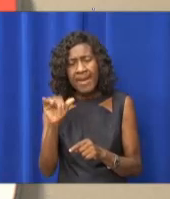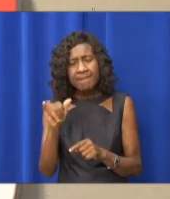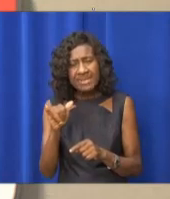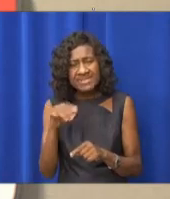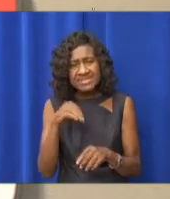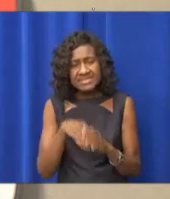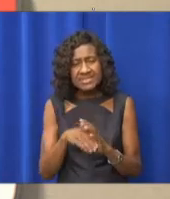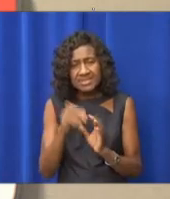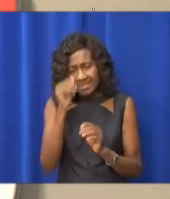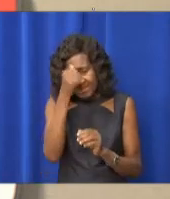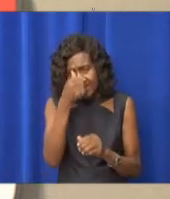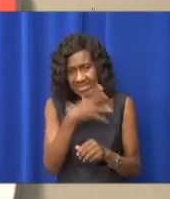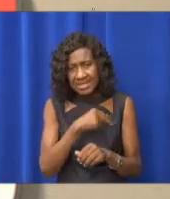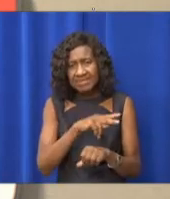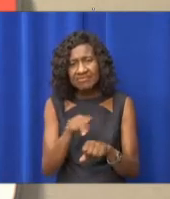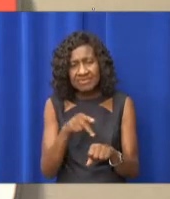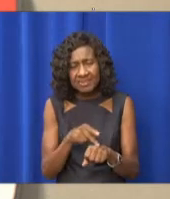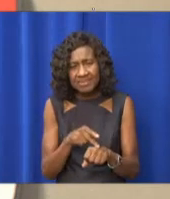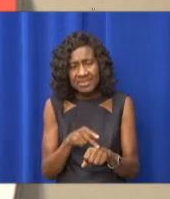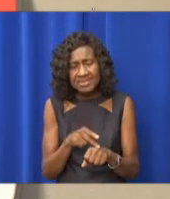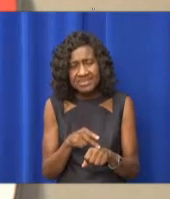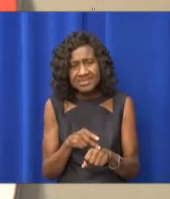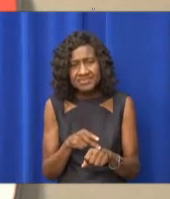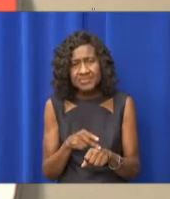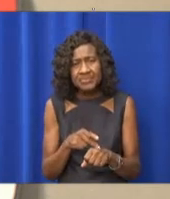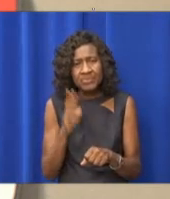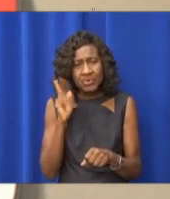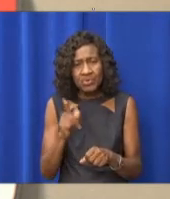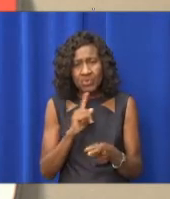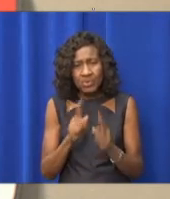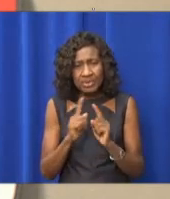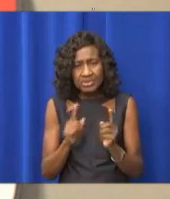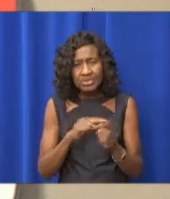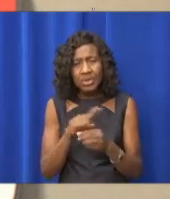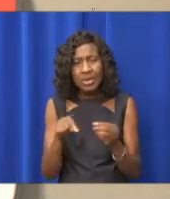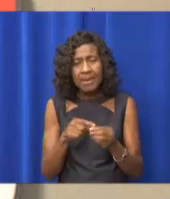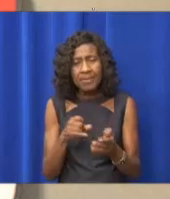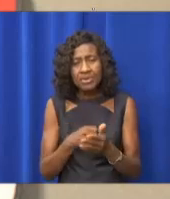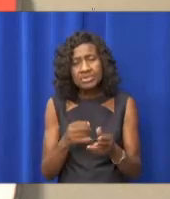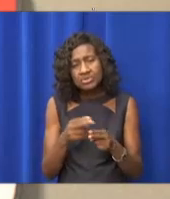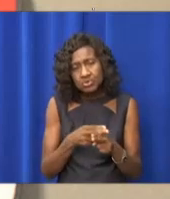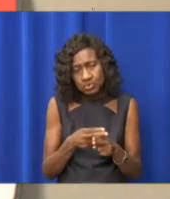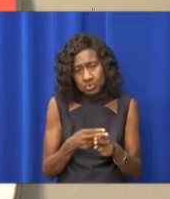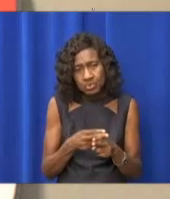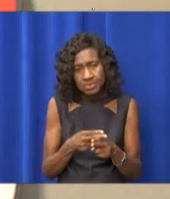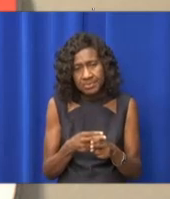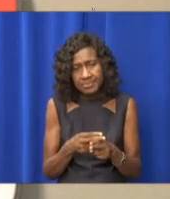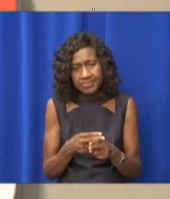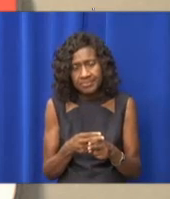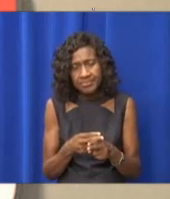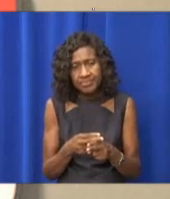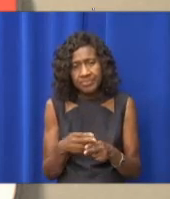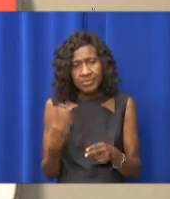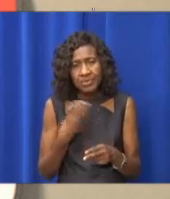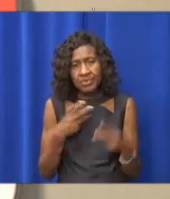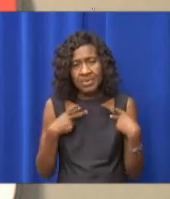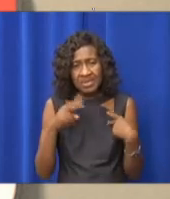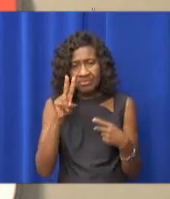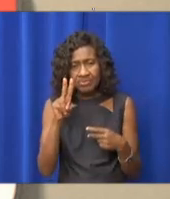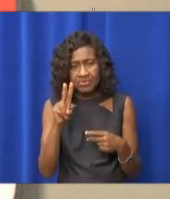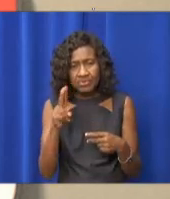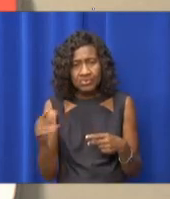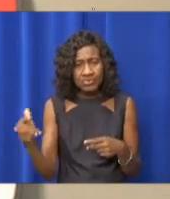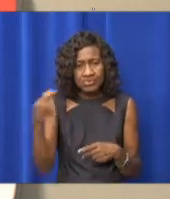an announcement about flights for those nationals very soon. We also have the 2 flights to Miami